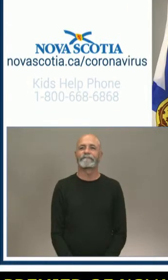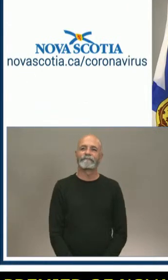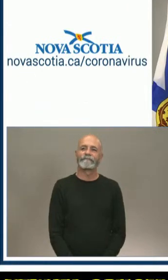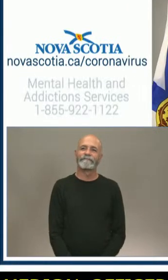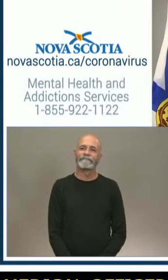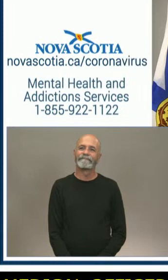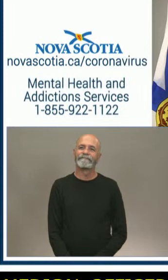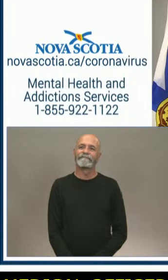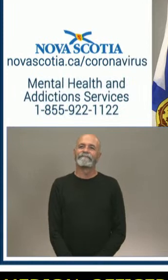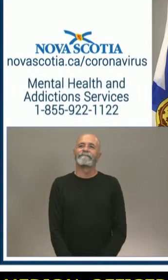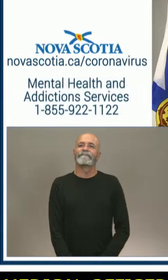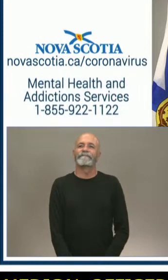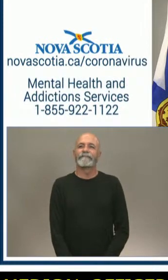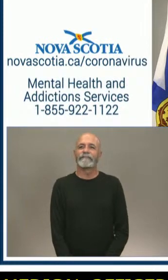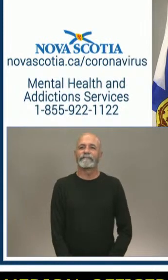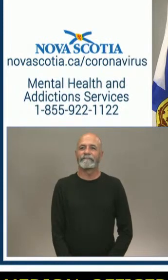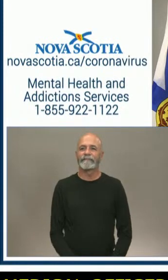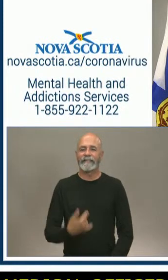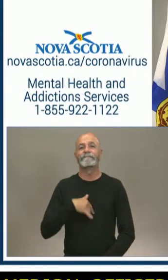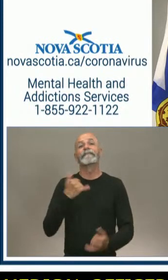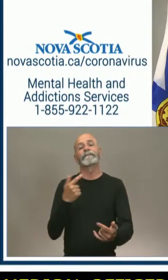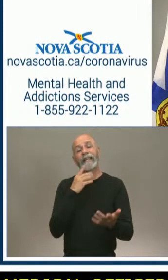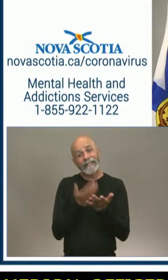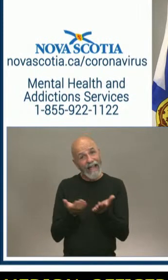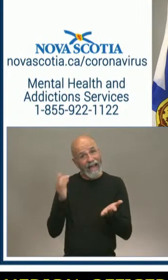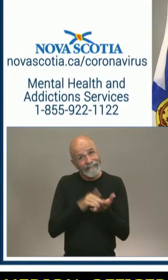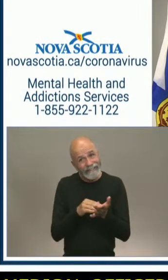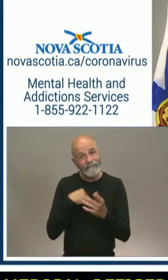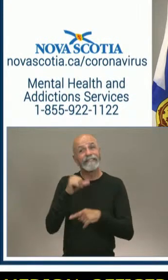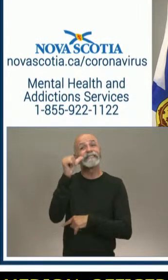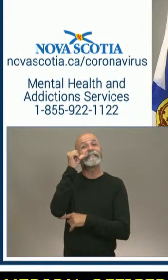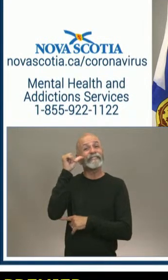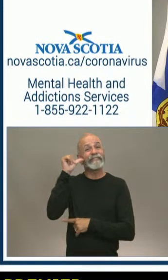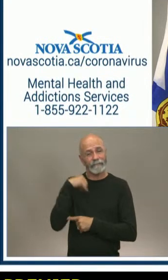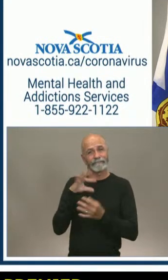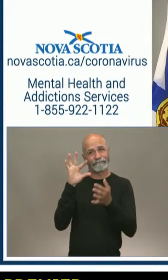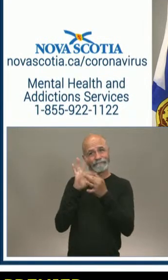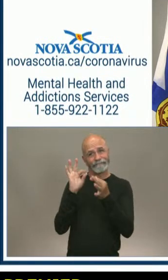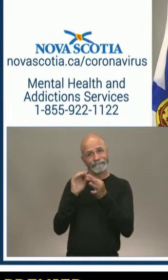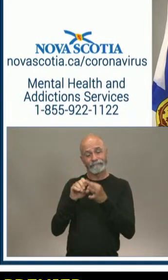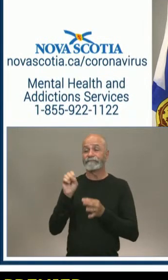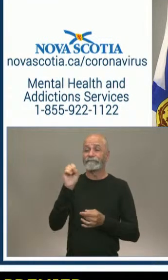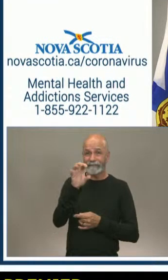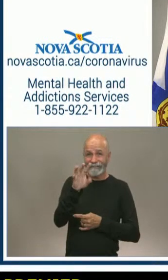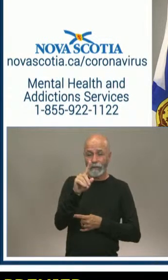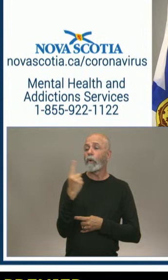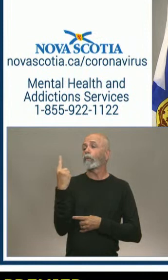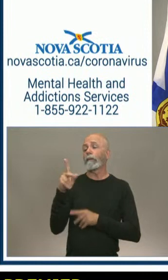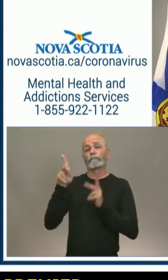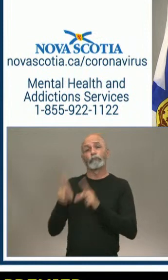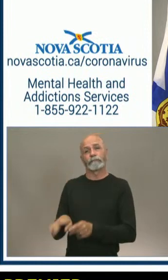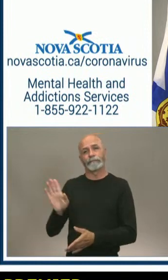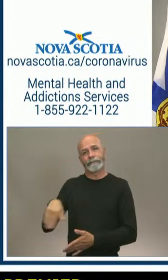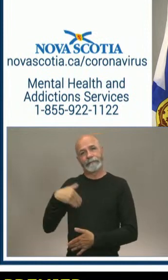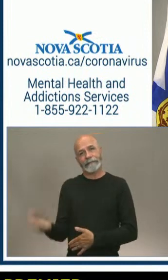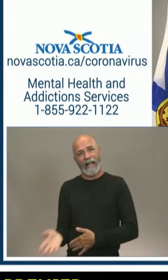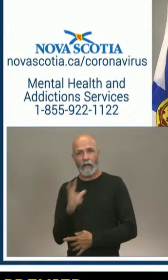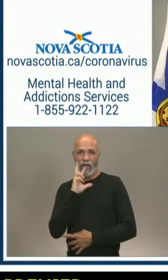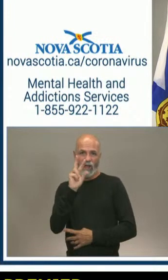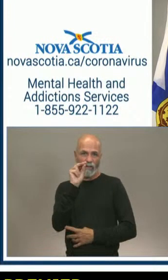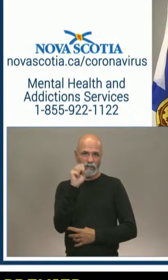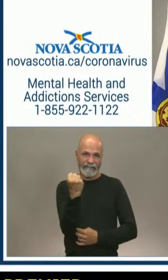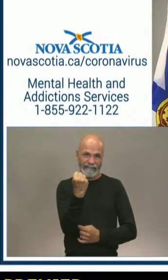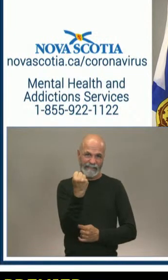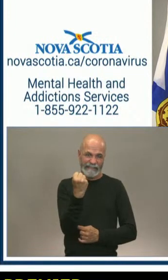my condolences I gave yesterday after Cabinet. We lost a Nova Scotian yesterday in his 30s, the